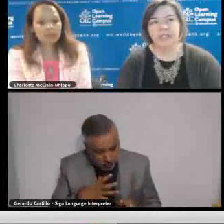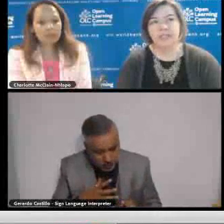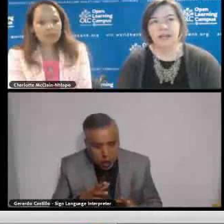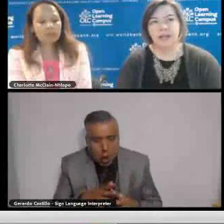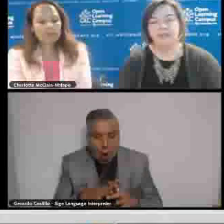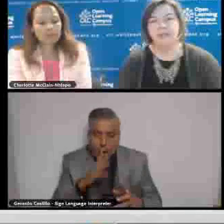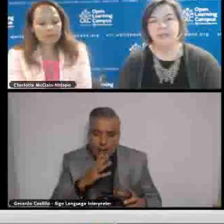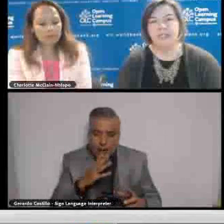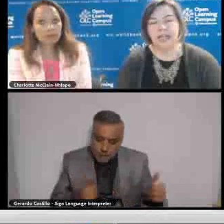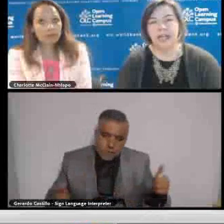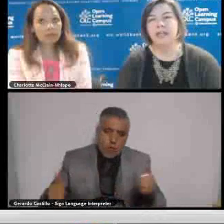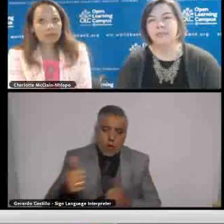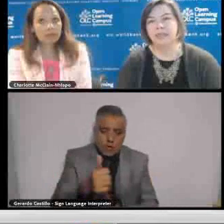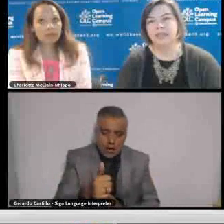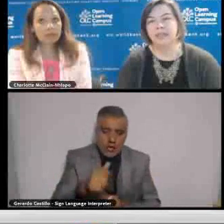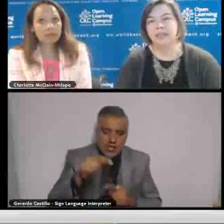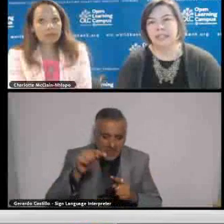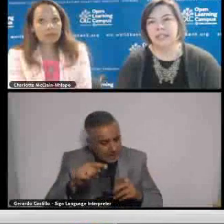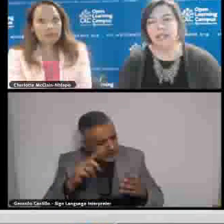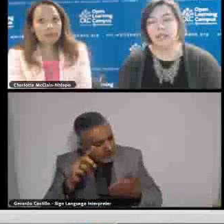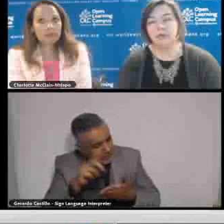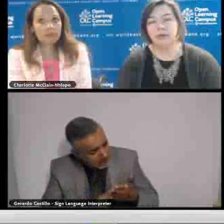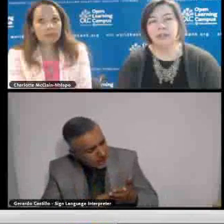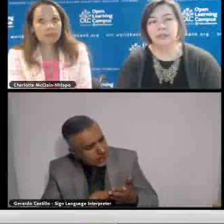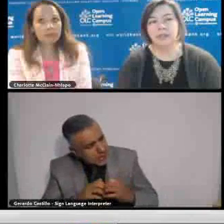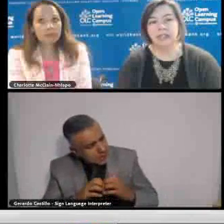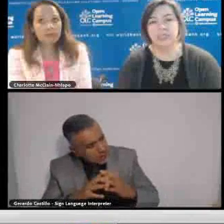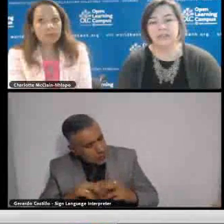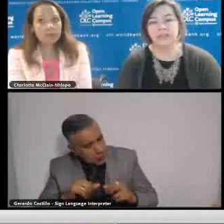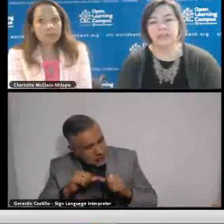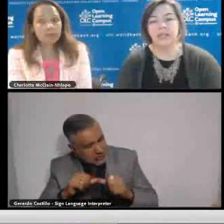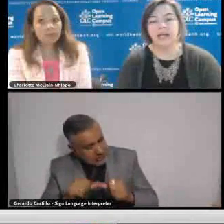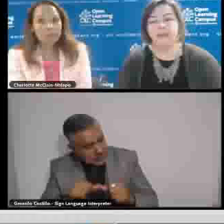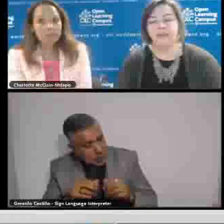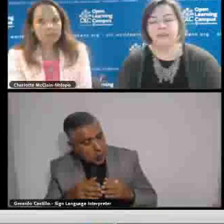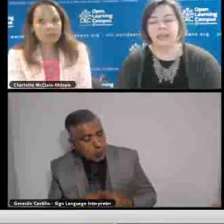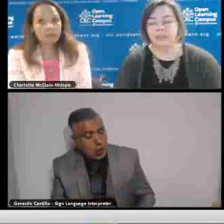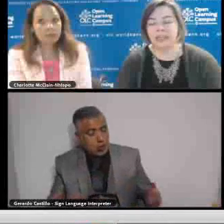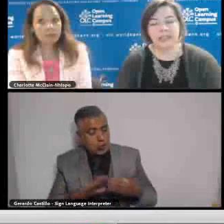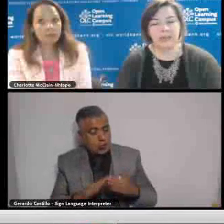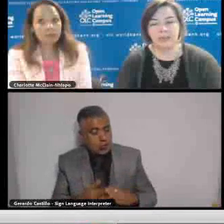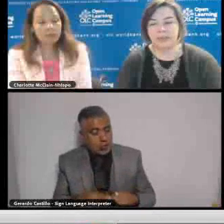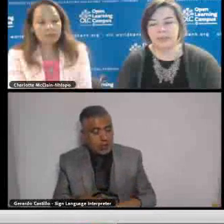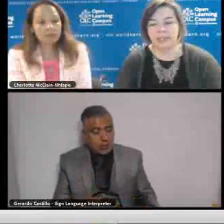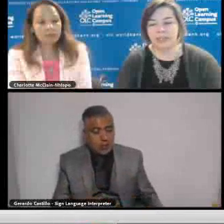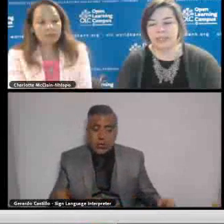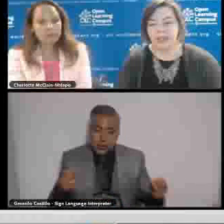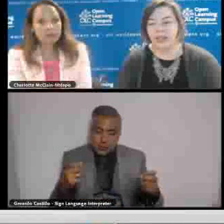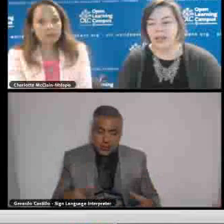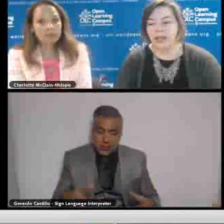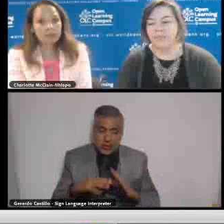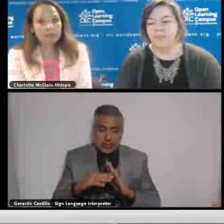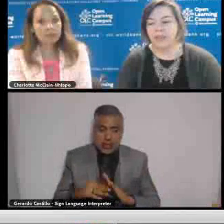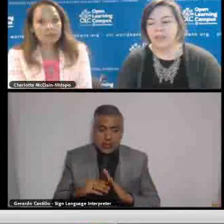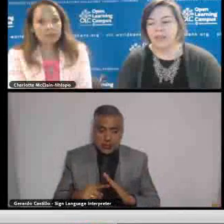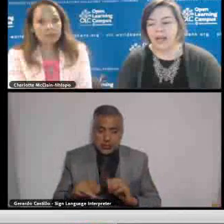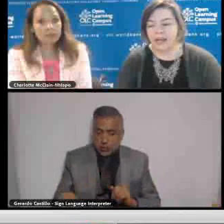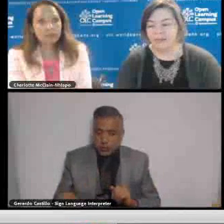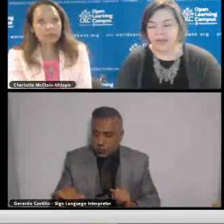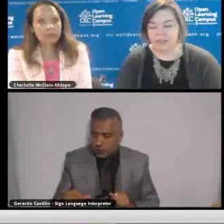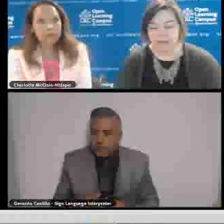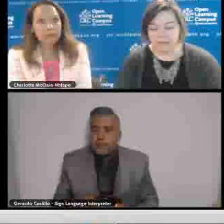of designing and building resilience at a broader community level. And there are many, many examples of this. I have